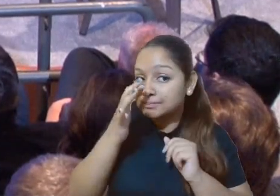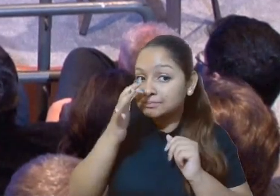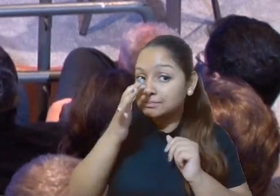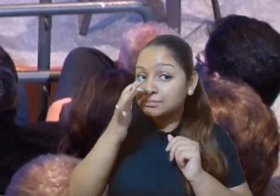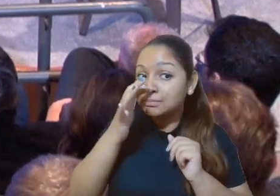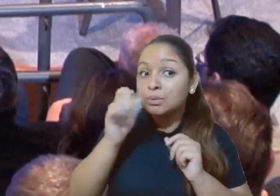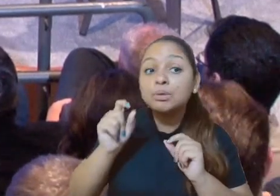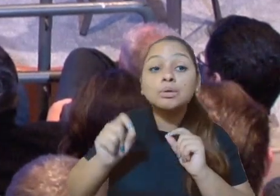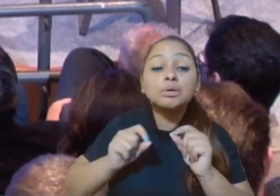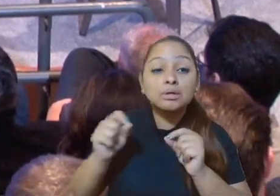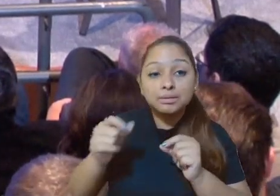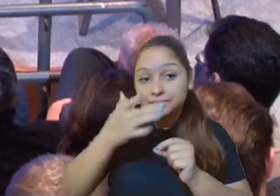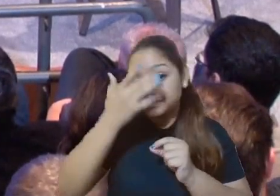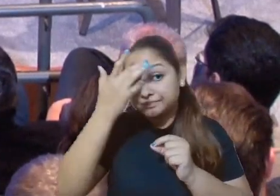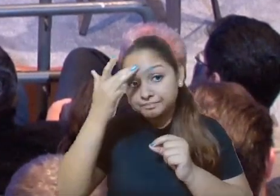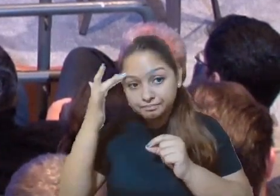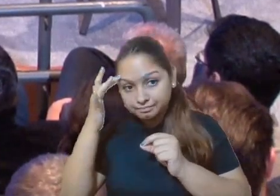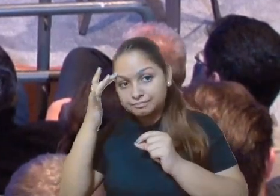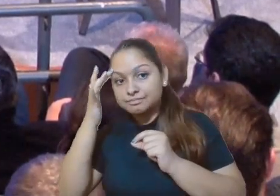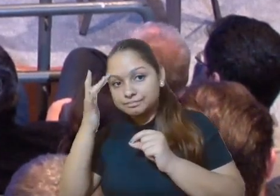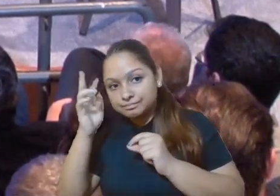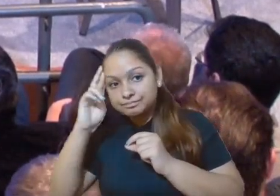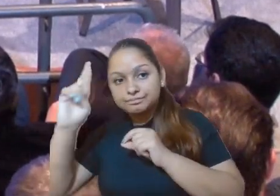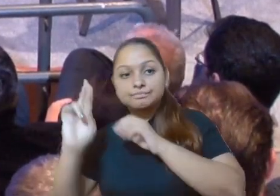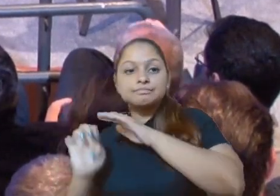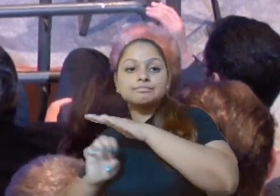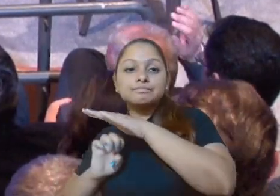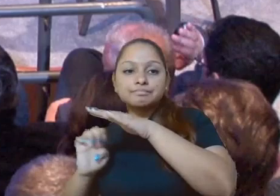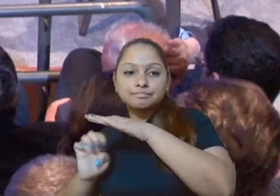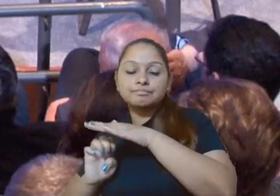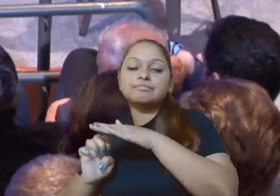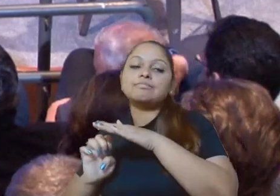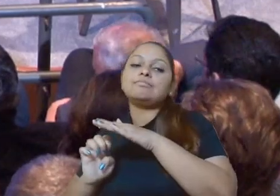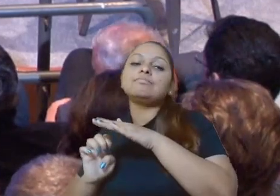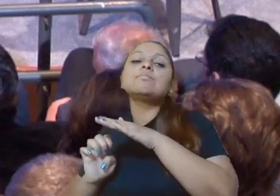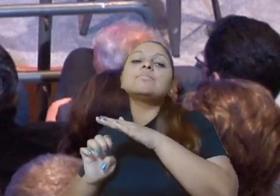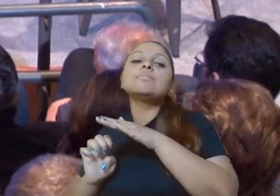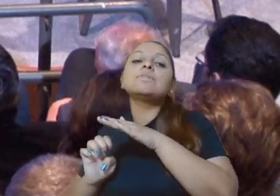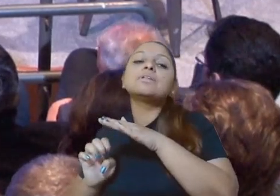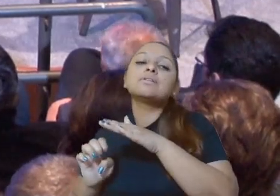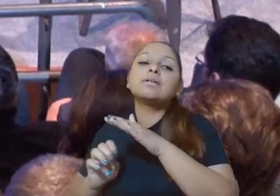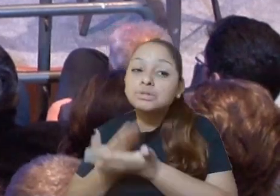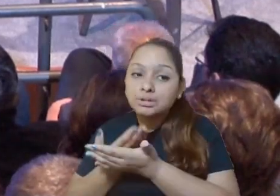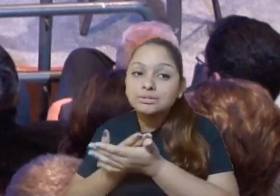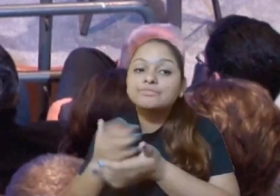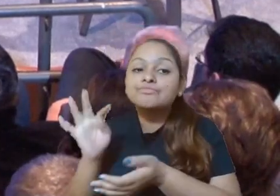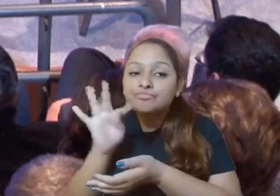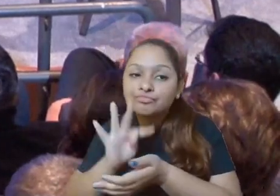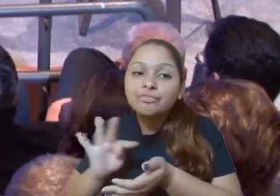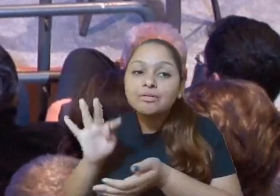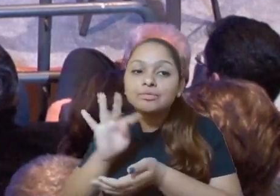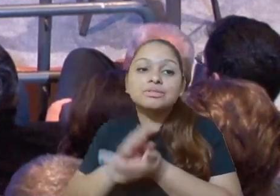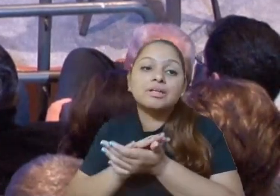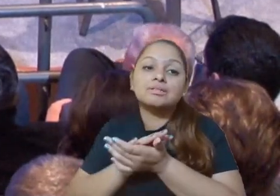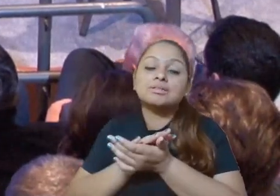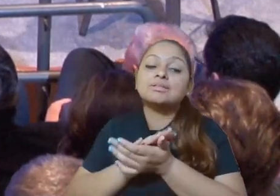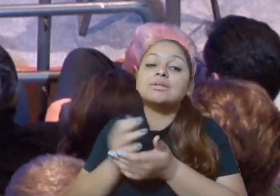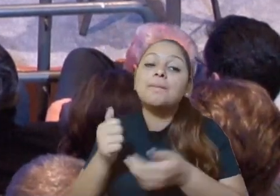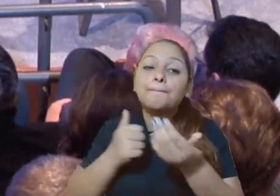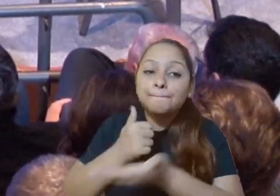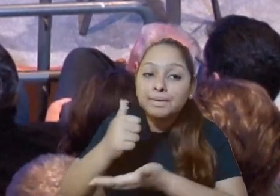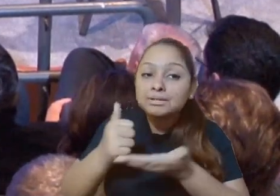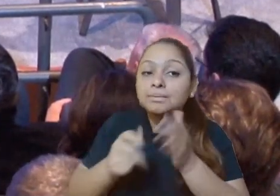of what the entrepreneur that's in the university today, that's doing a research, that having a scientific base